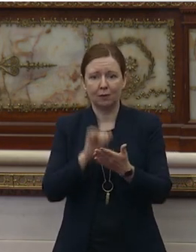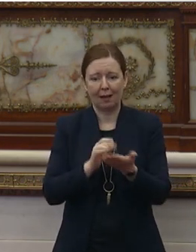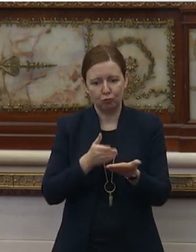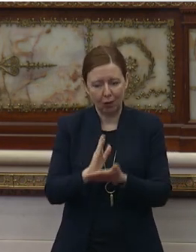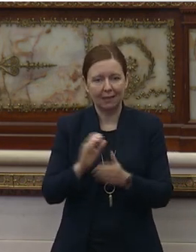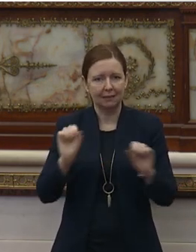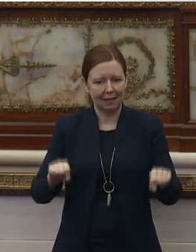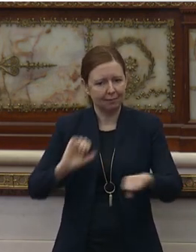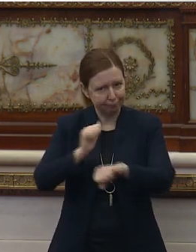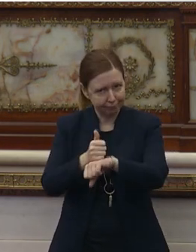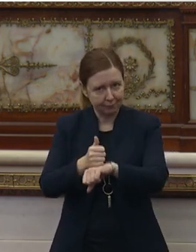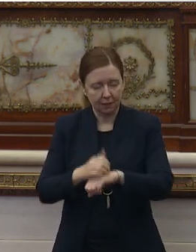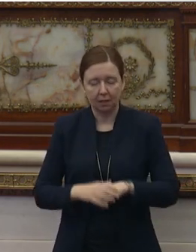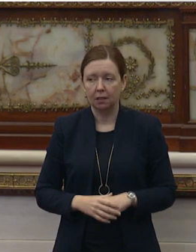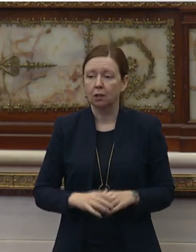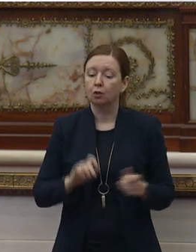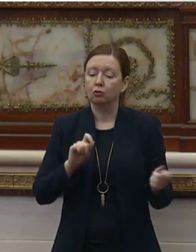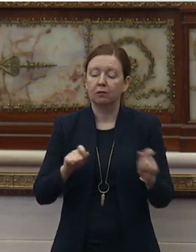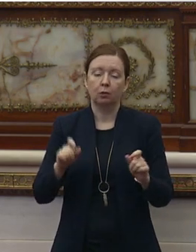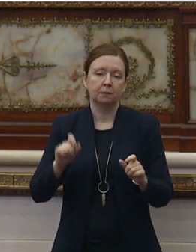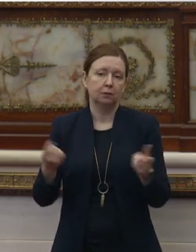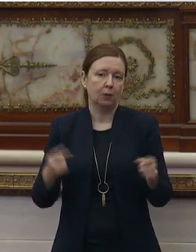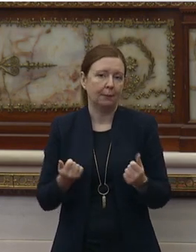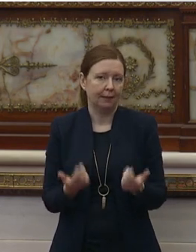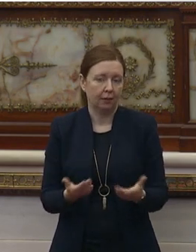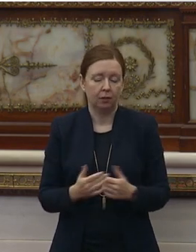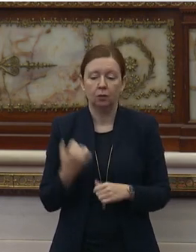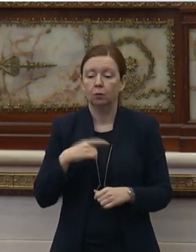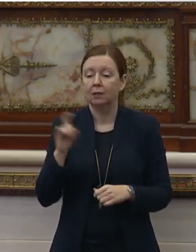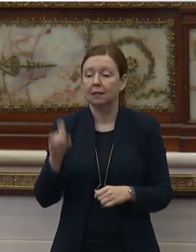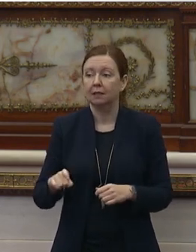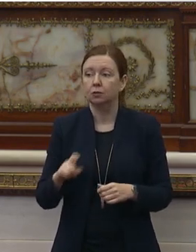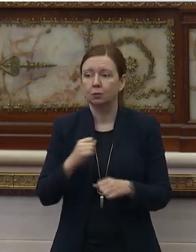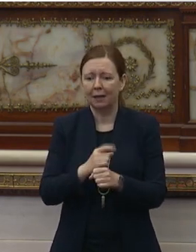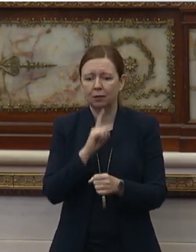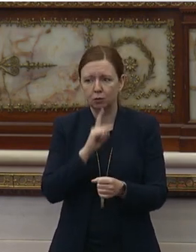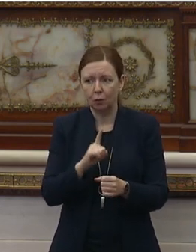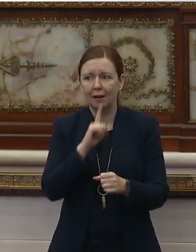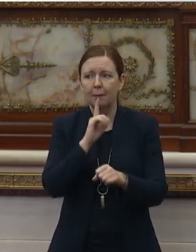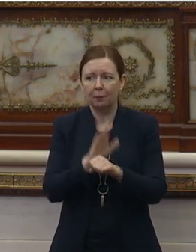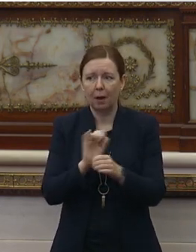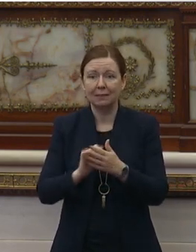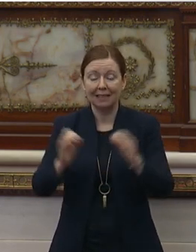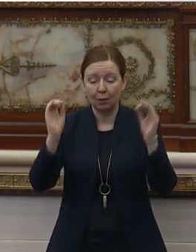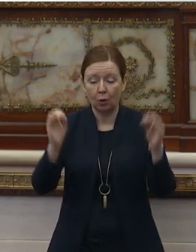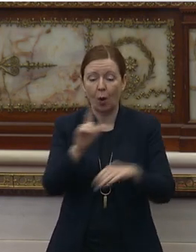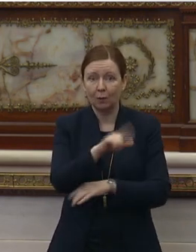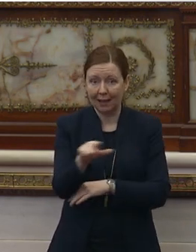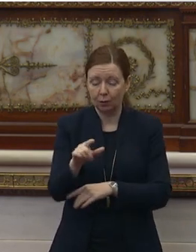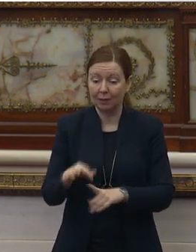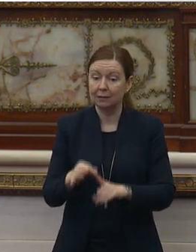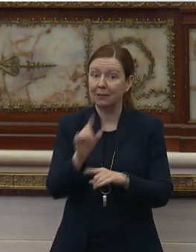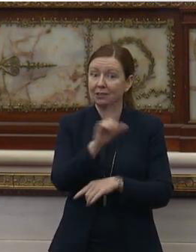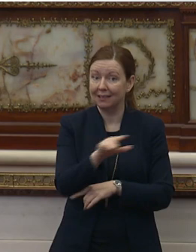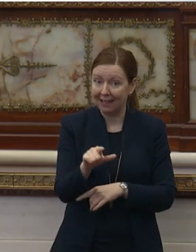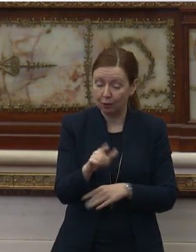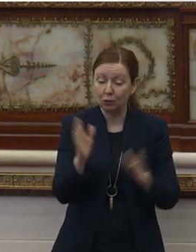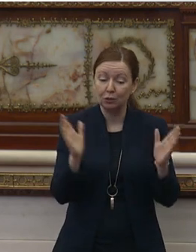can be enforced. Reforms need to happen there. We need to ensure and promise that no landlord, especially landlords, small landlords, will